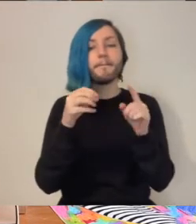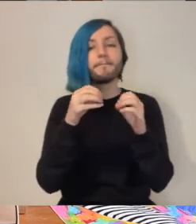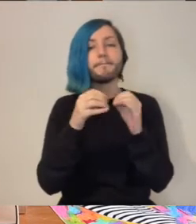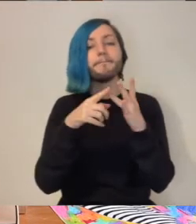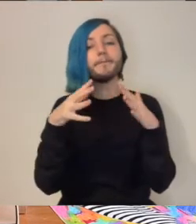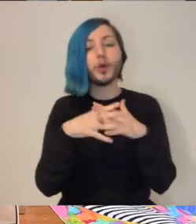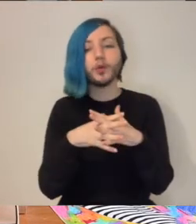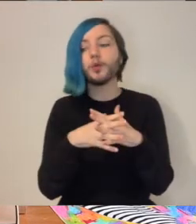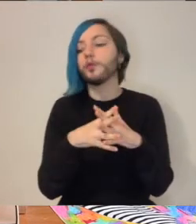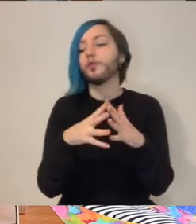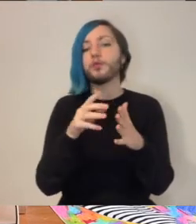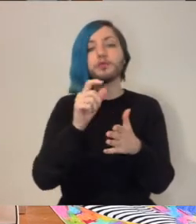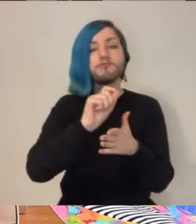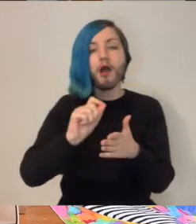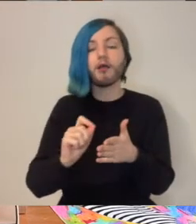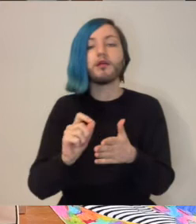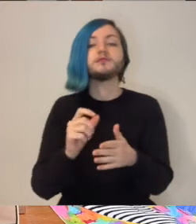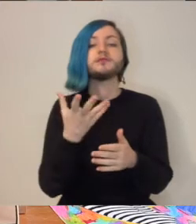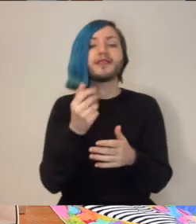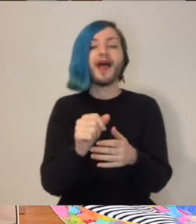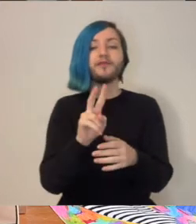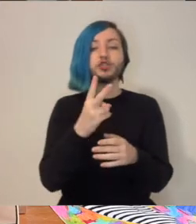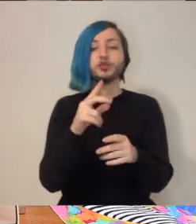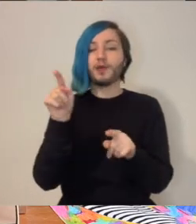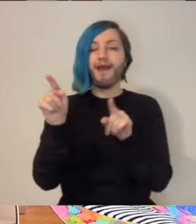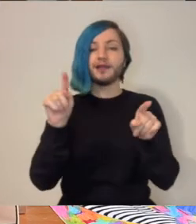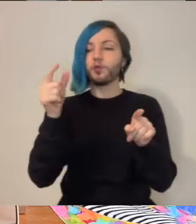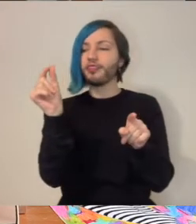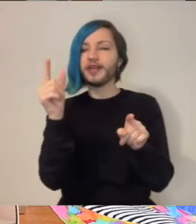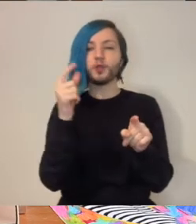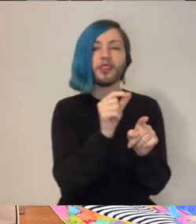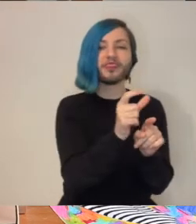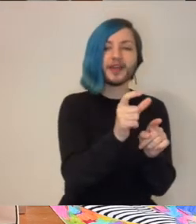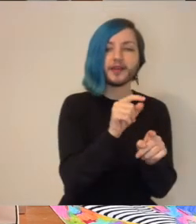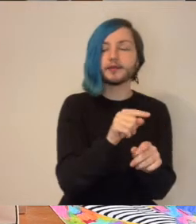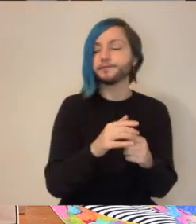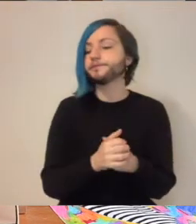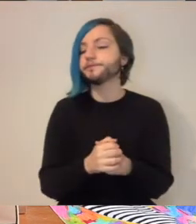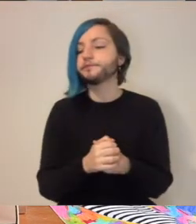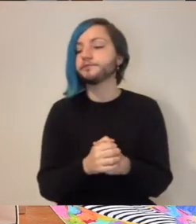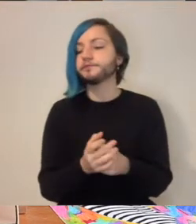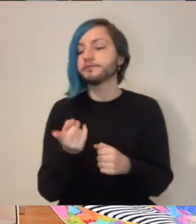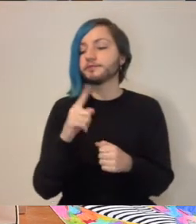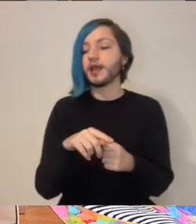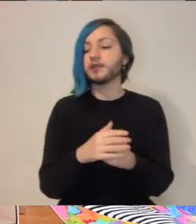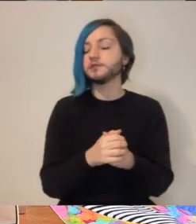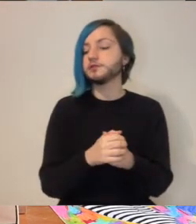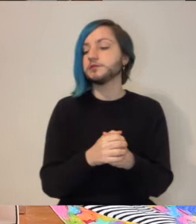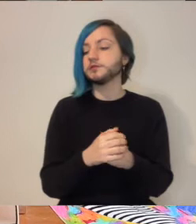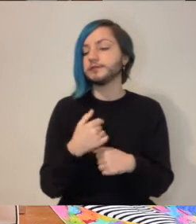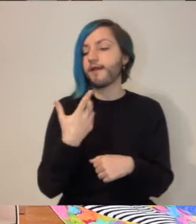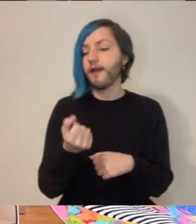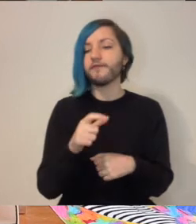got some Tombow markers. They've got kind of different two different nibs on, so it's different